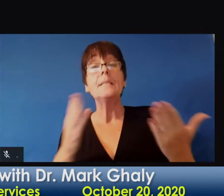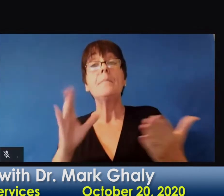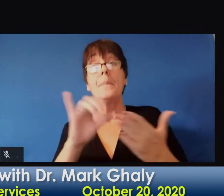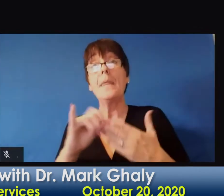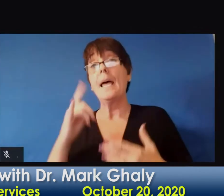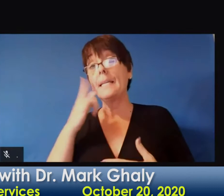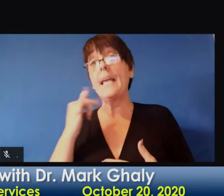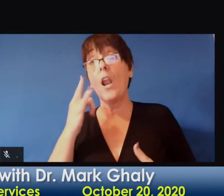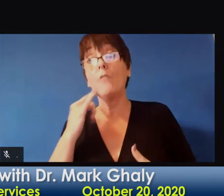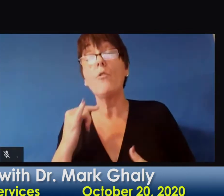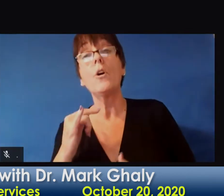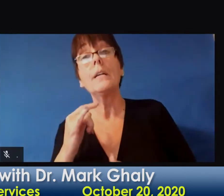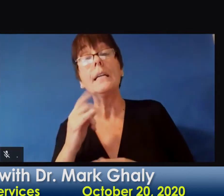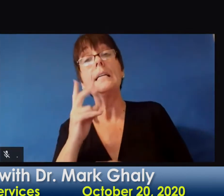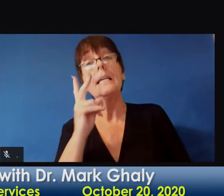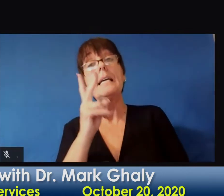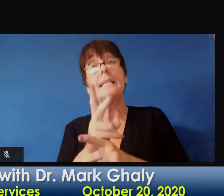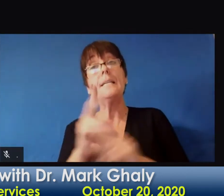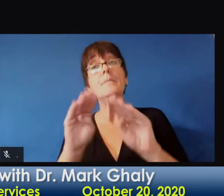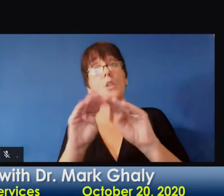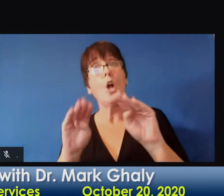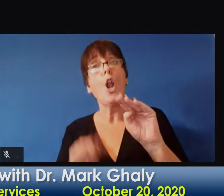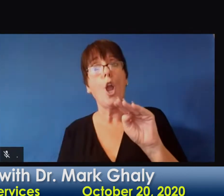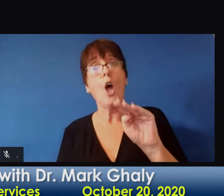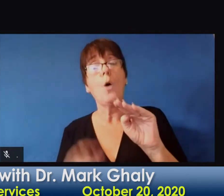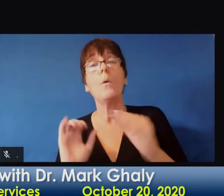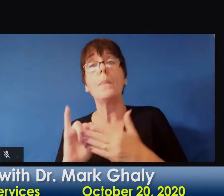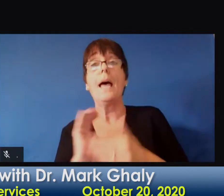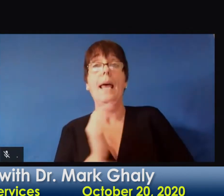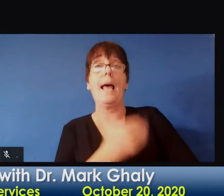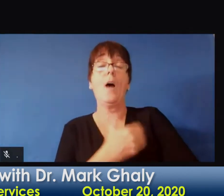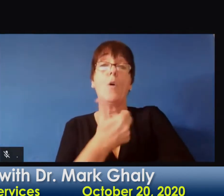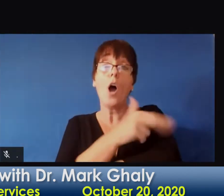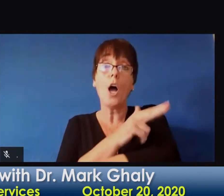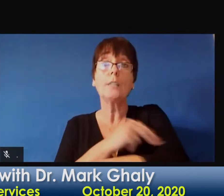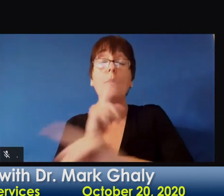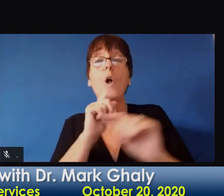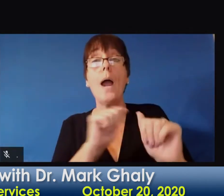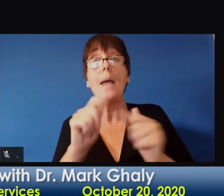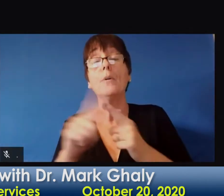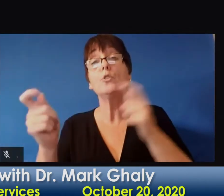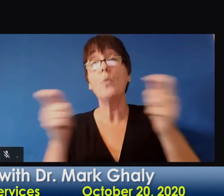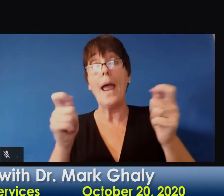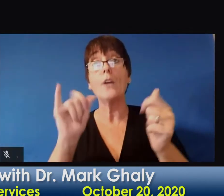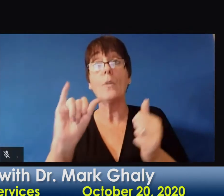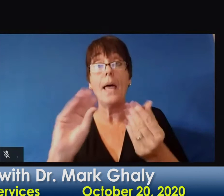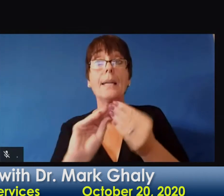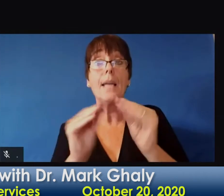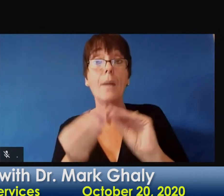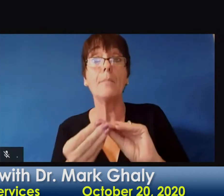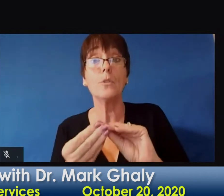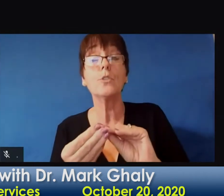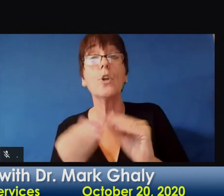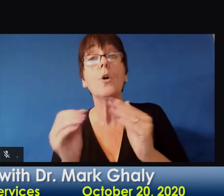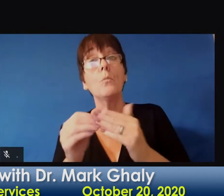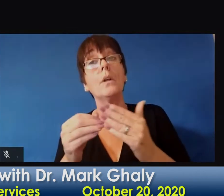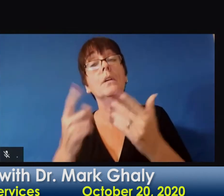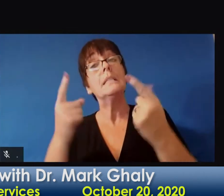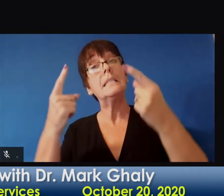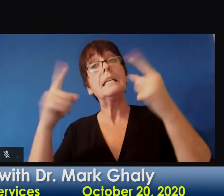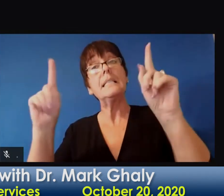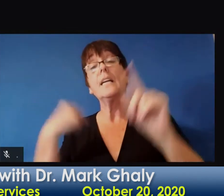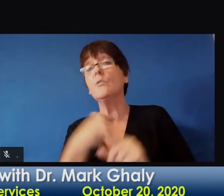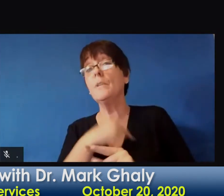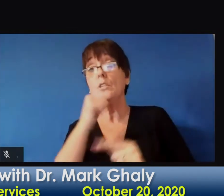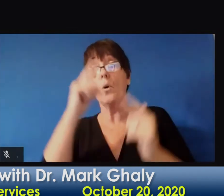California keeps relatively low, that our hospitals are able to handle the volume with a great deal of success, that we don't